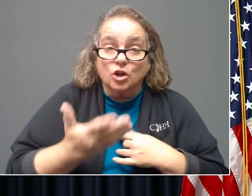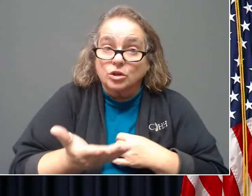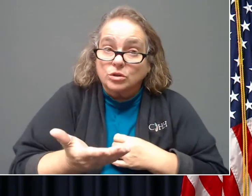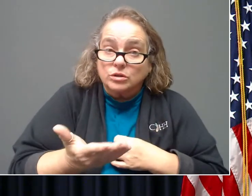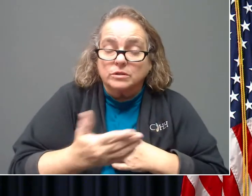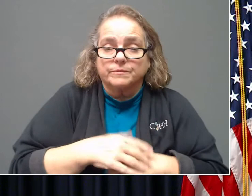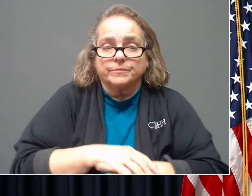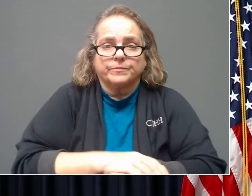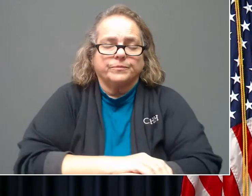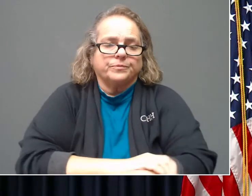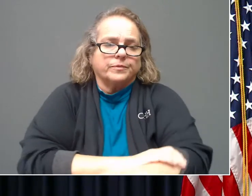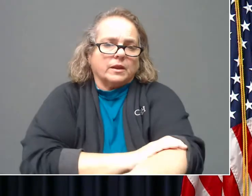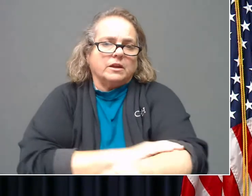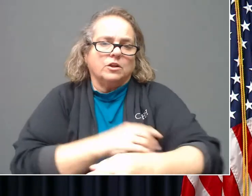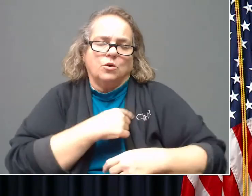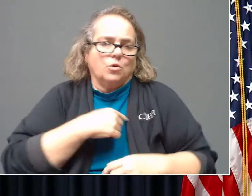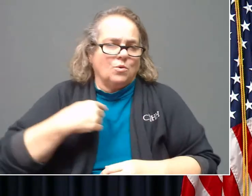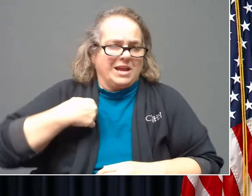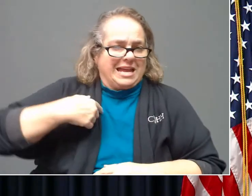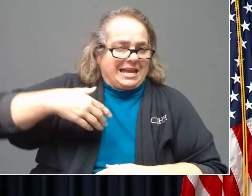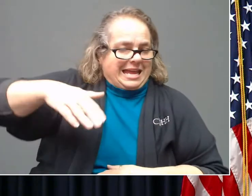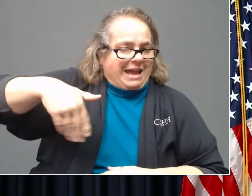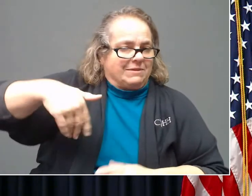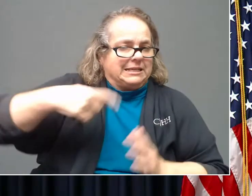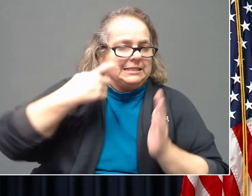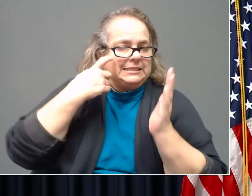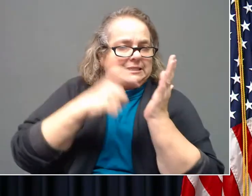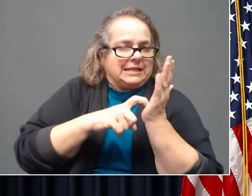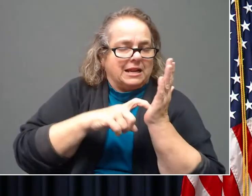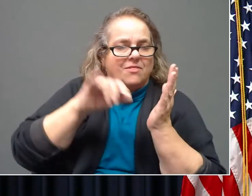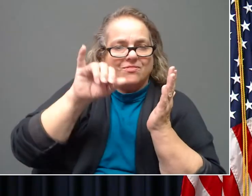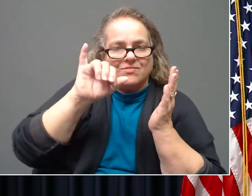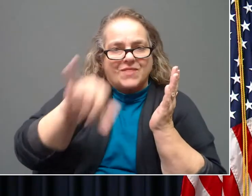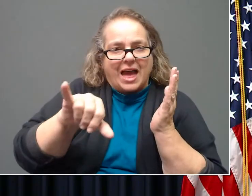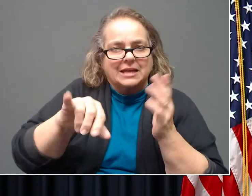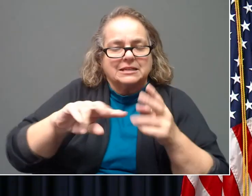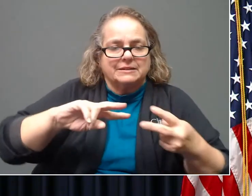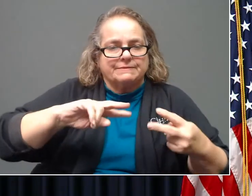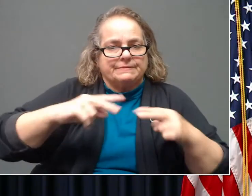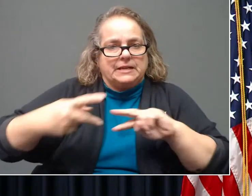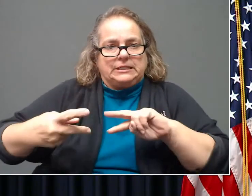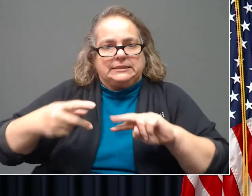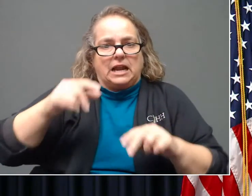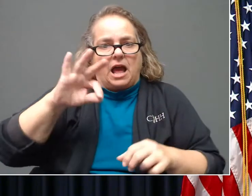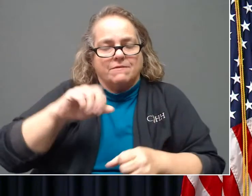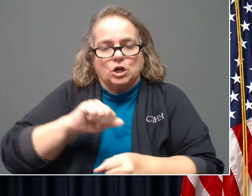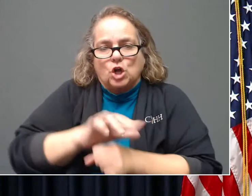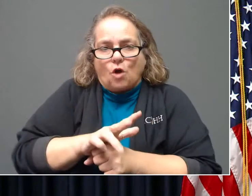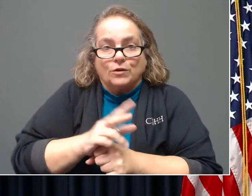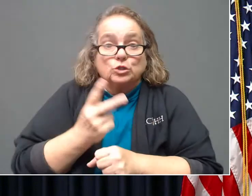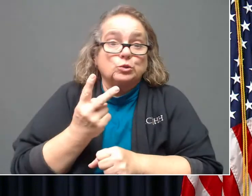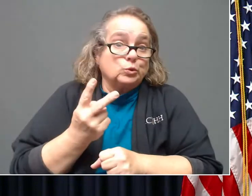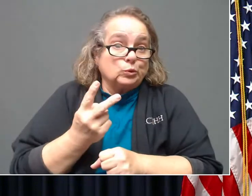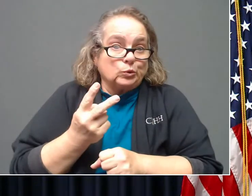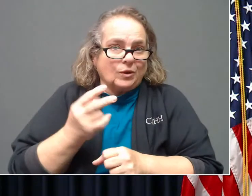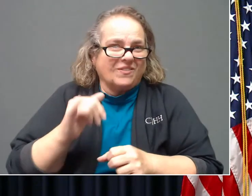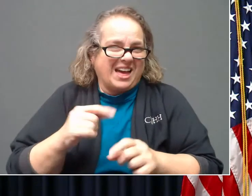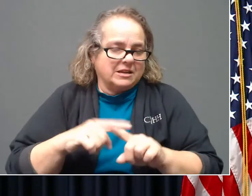So we have not detected the variant yet, and we are looking for it in the ways you do that, genetic